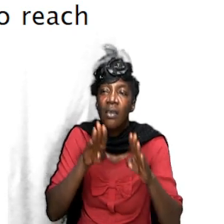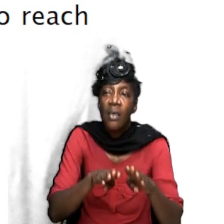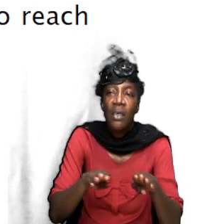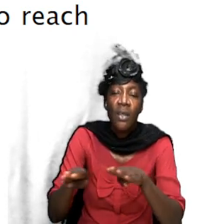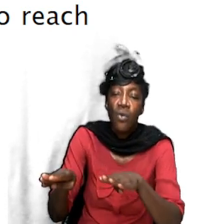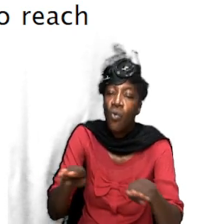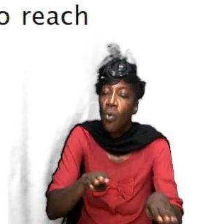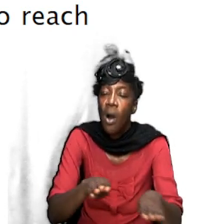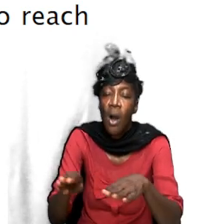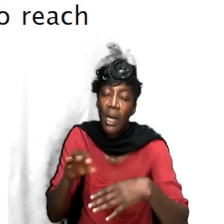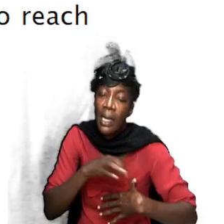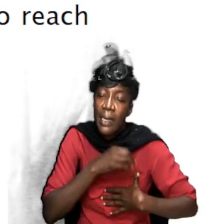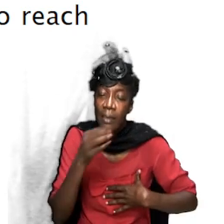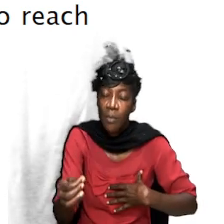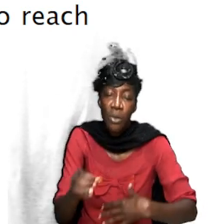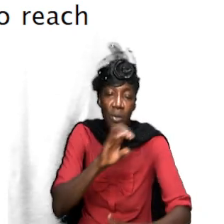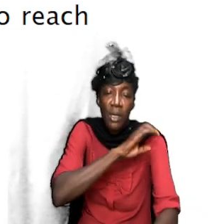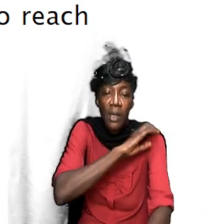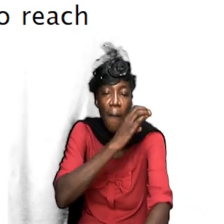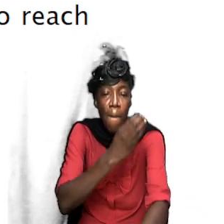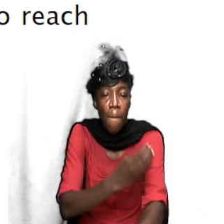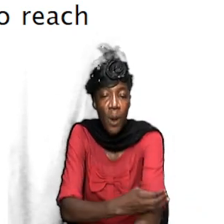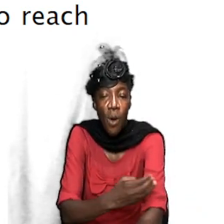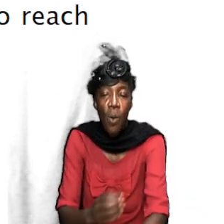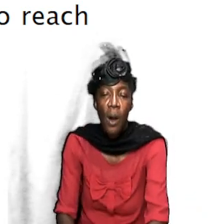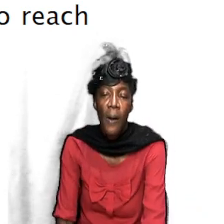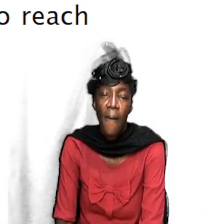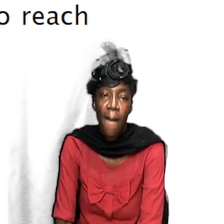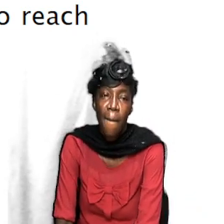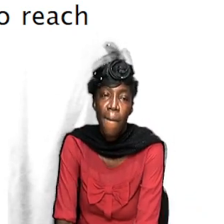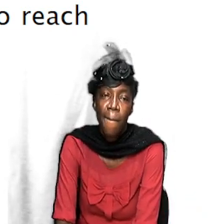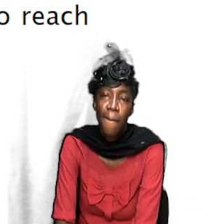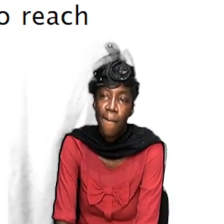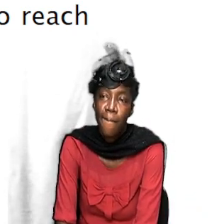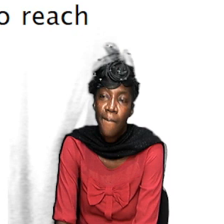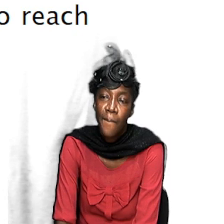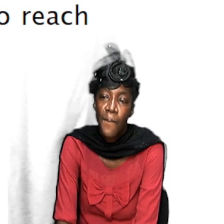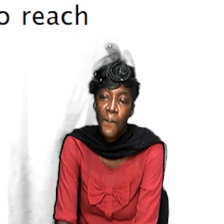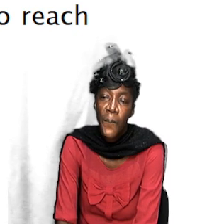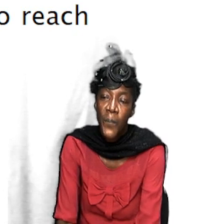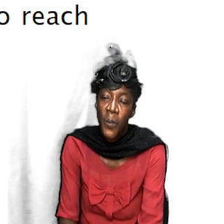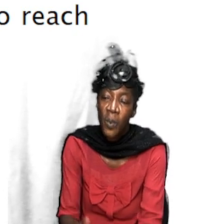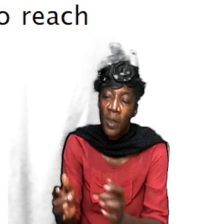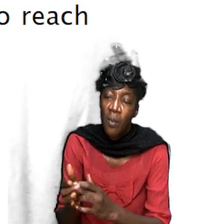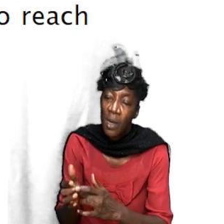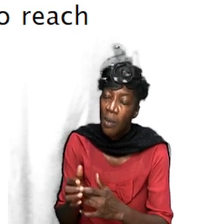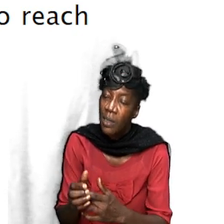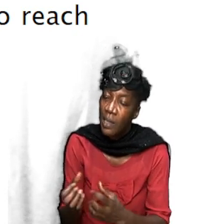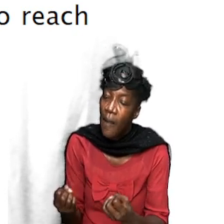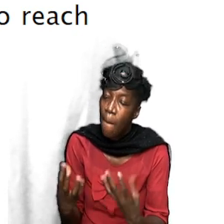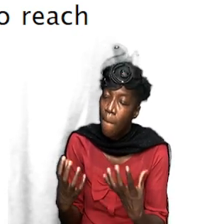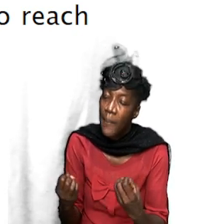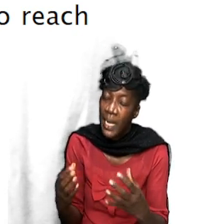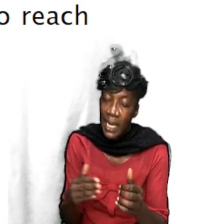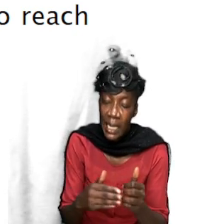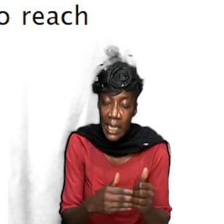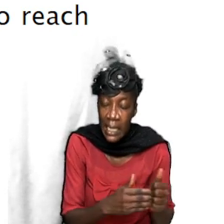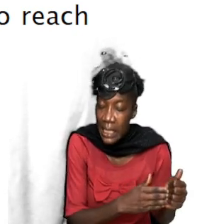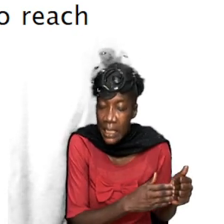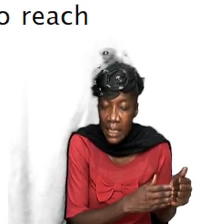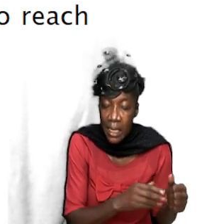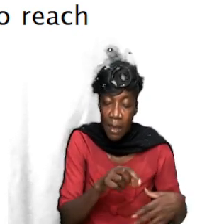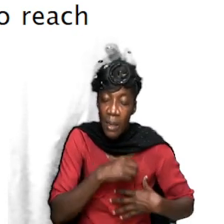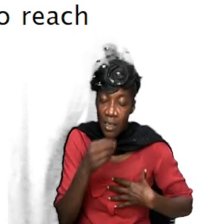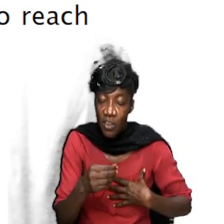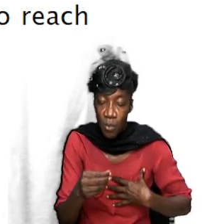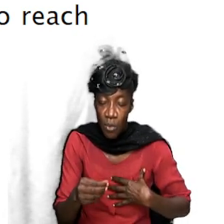Spirit's power. The Bible says that as many that are led by the Spirit are the sons of